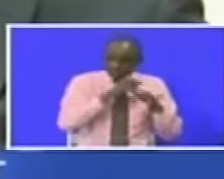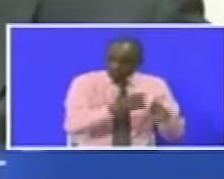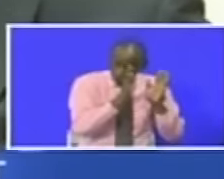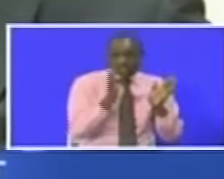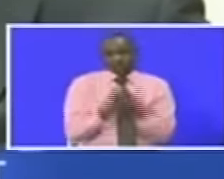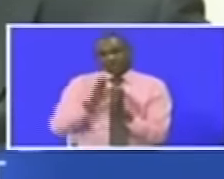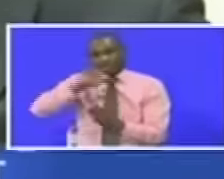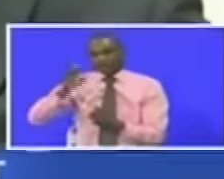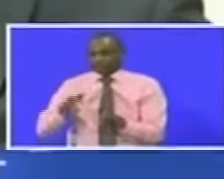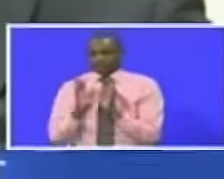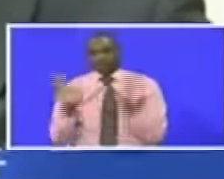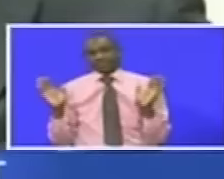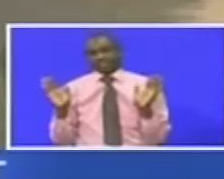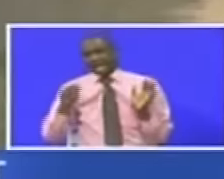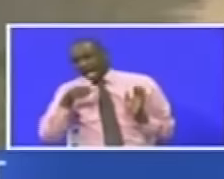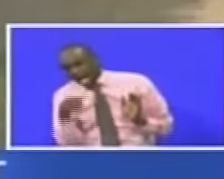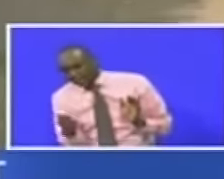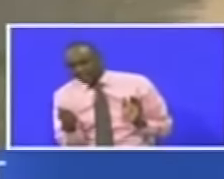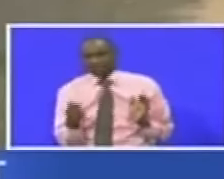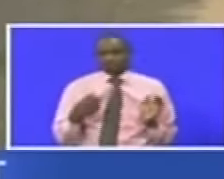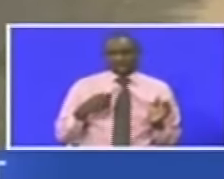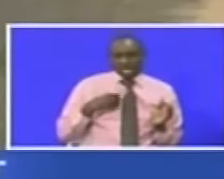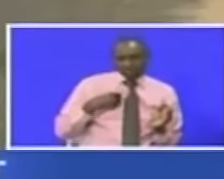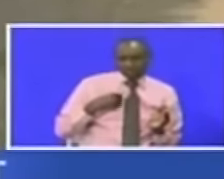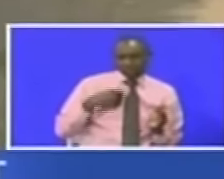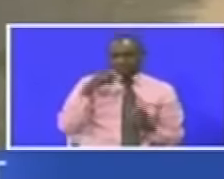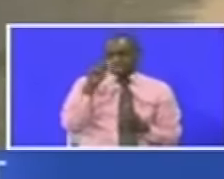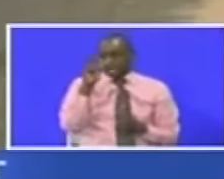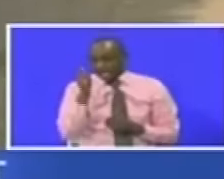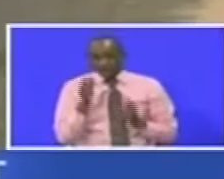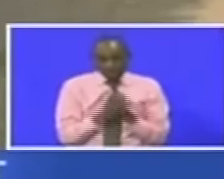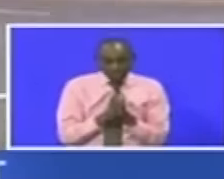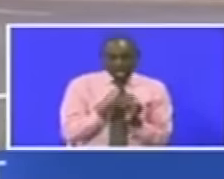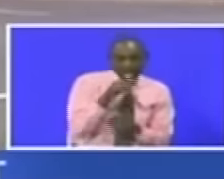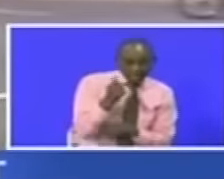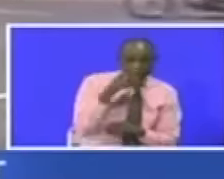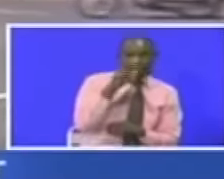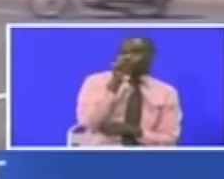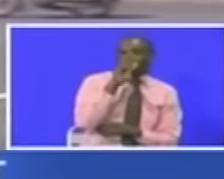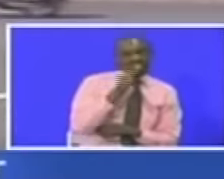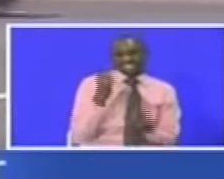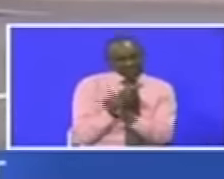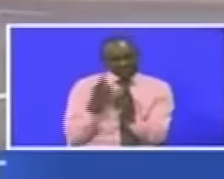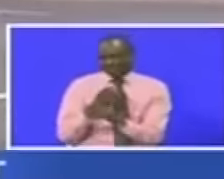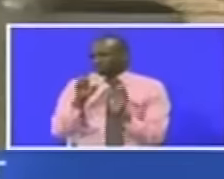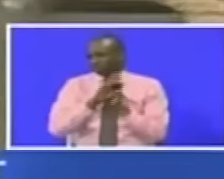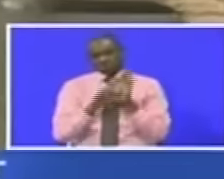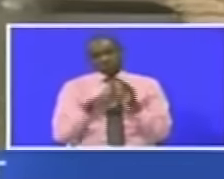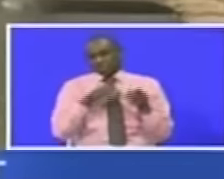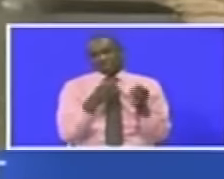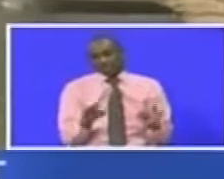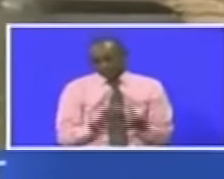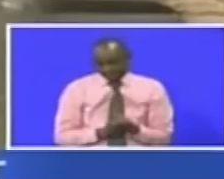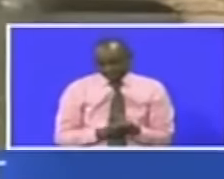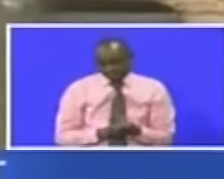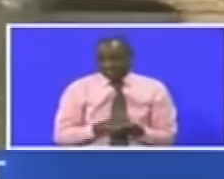and county roads. There is no room for KERA, there is no room for KURA as far as the constitution is concerned.